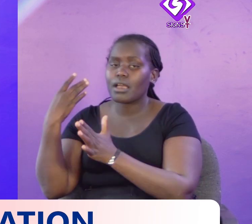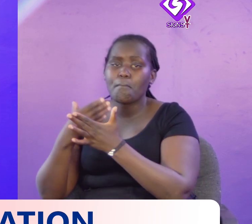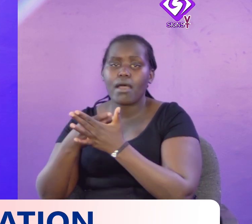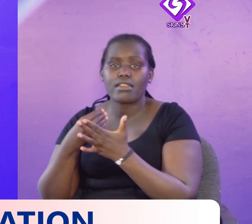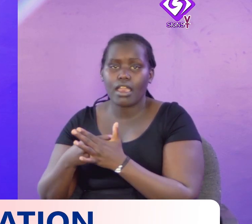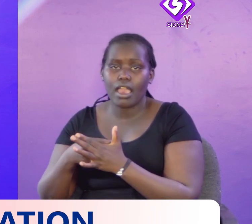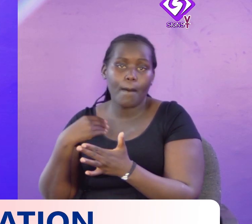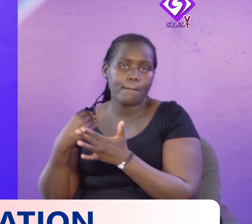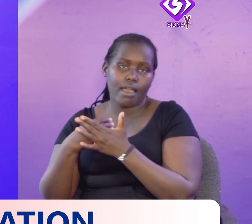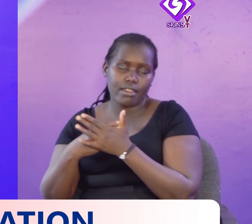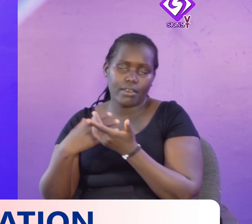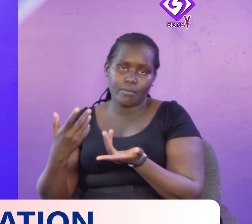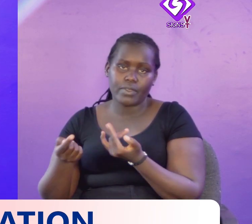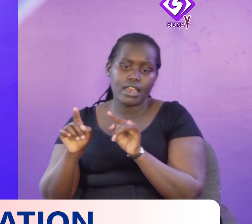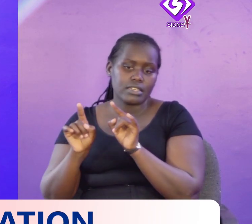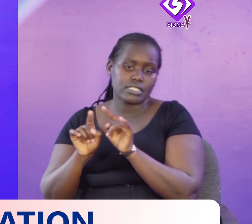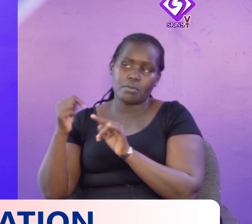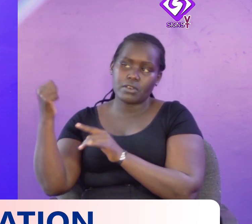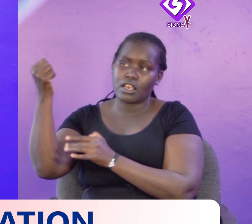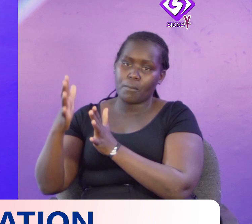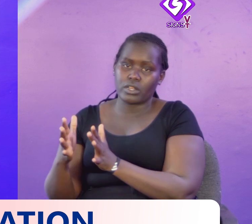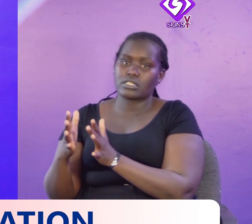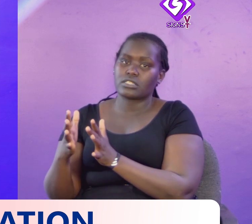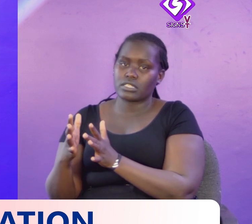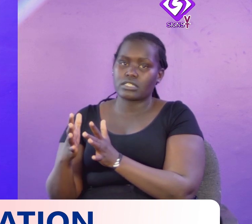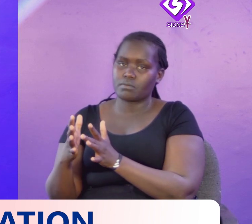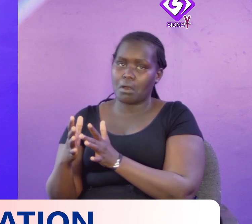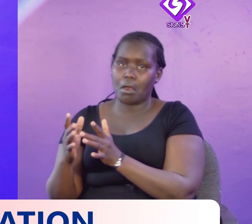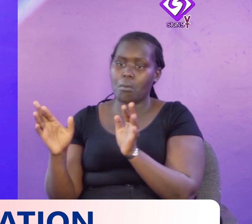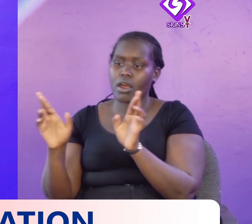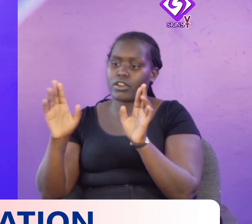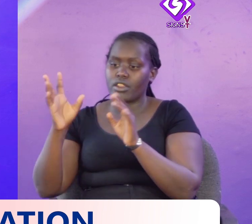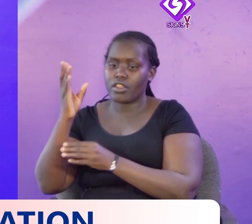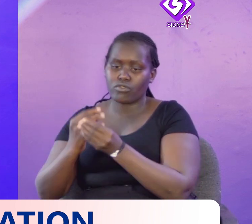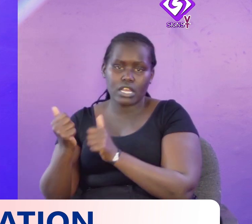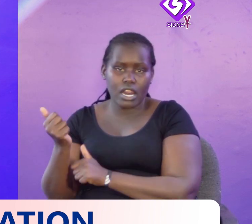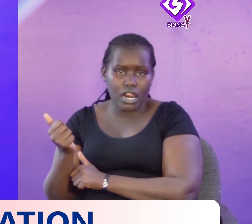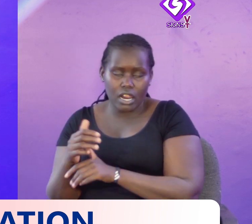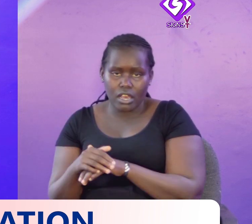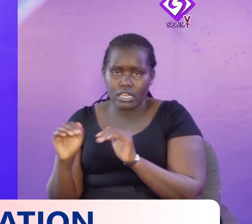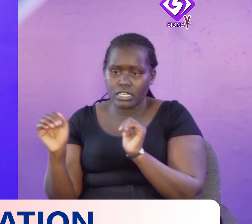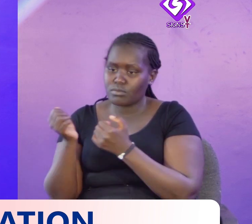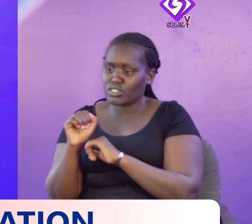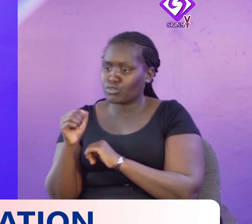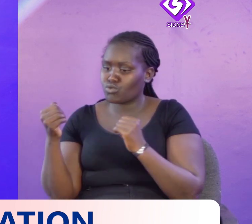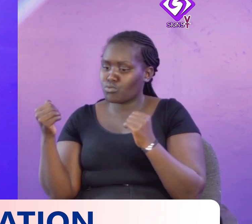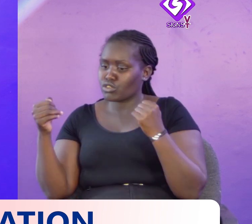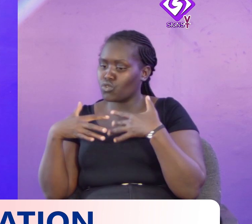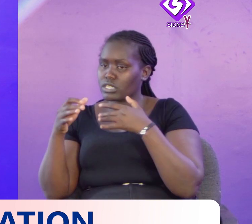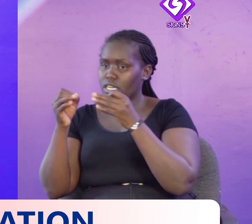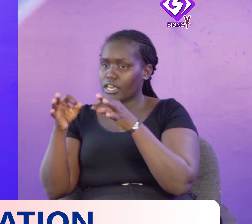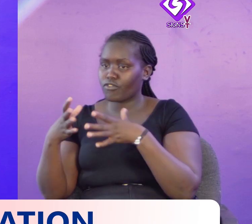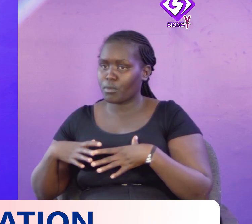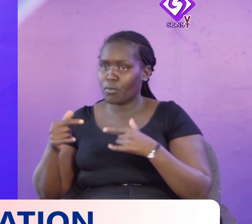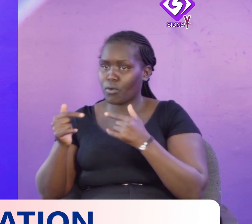exchanging hands. It's like politicians are ready for sale. You wouldn't be surprised if people in the opposition are